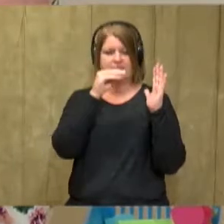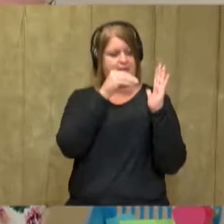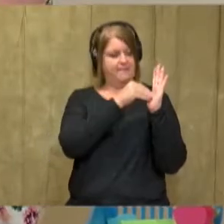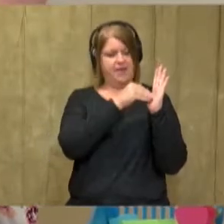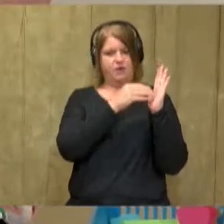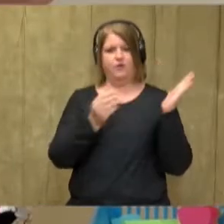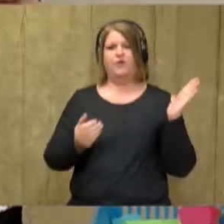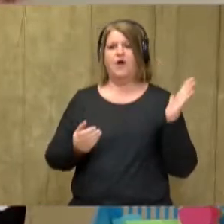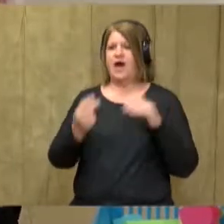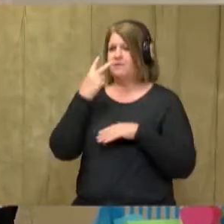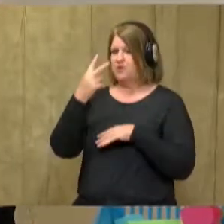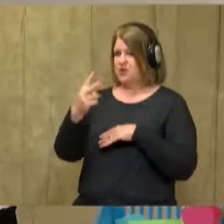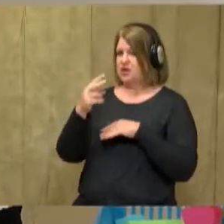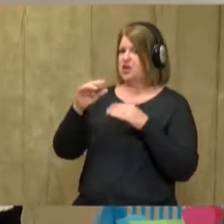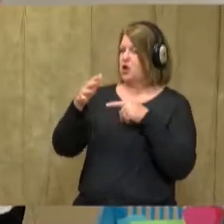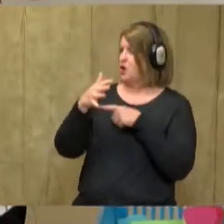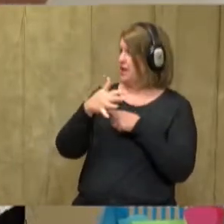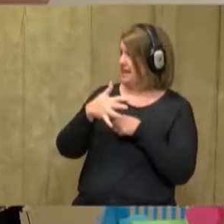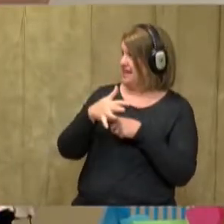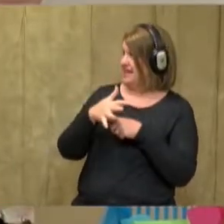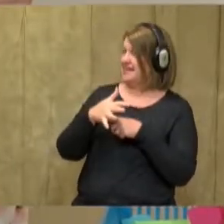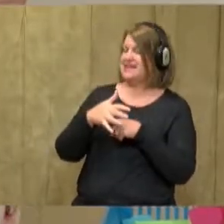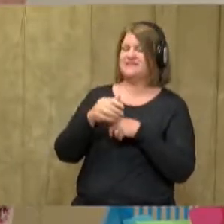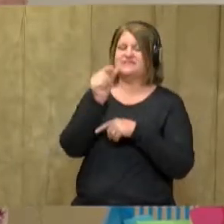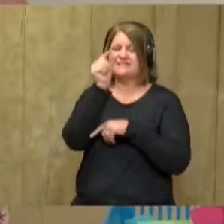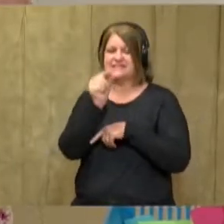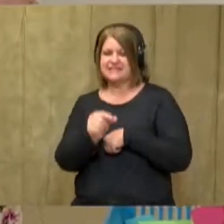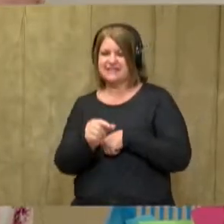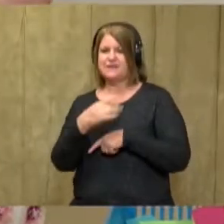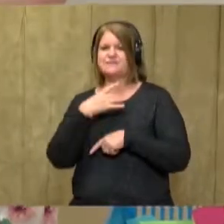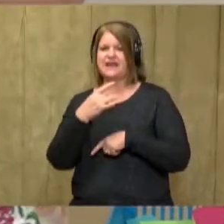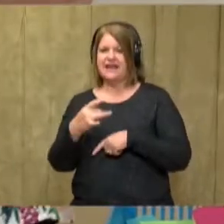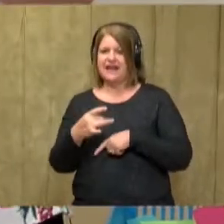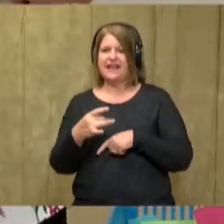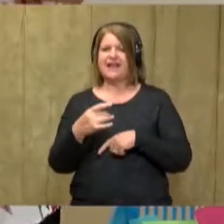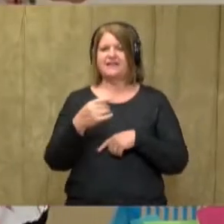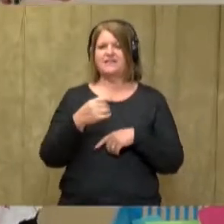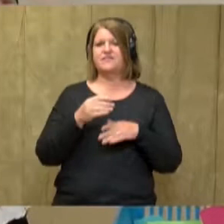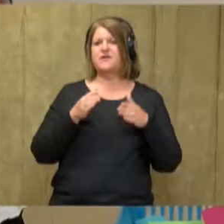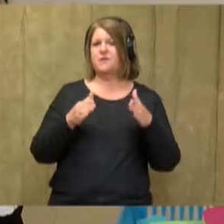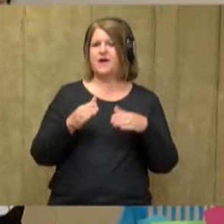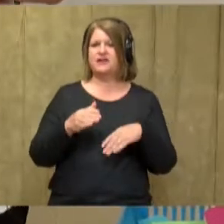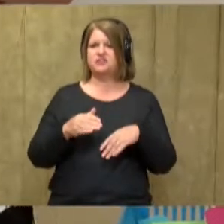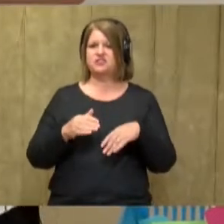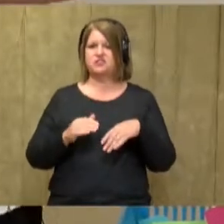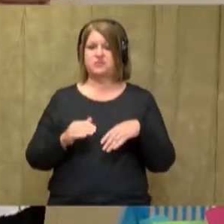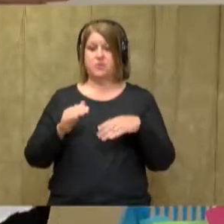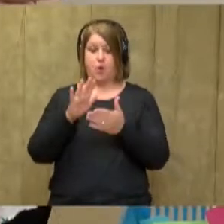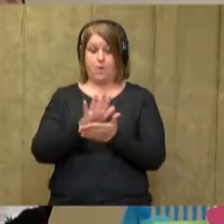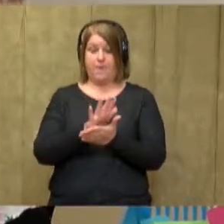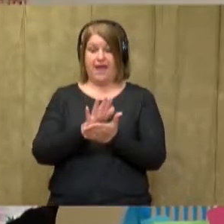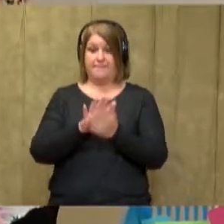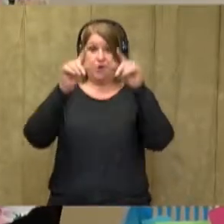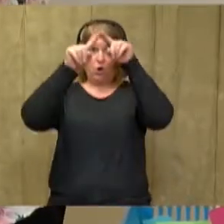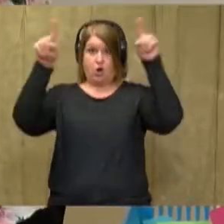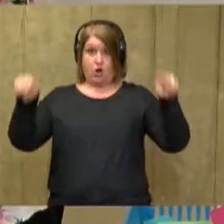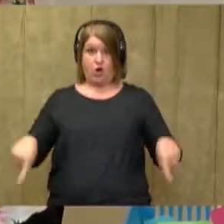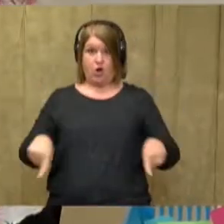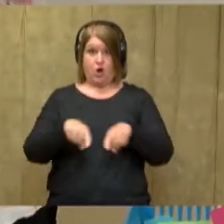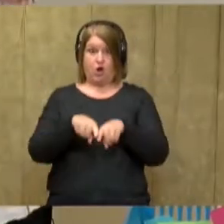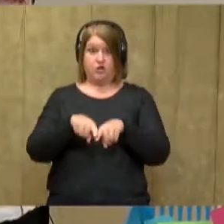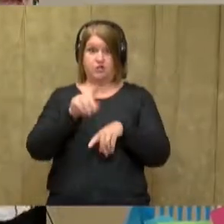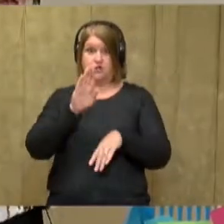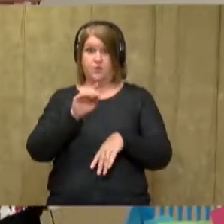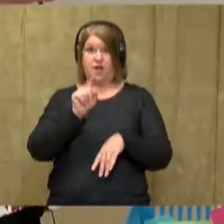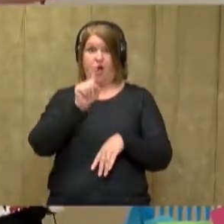and stems and other greenery in her vase, and I like how she went all the way to the top of her paper. Do you think you can fill up the whole